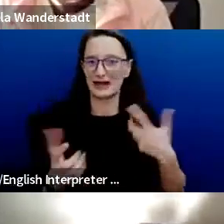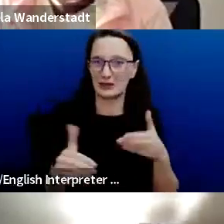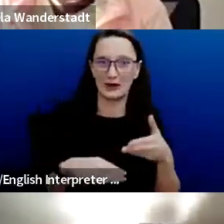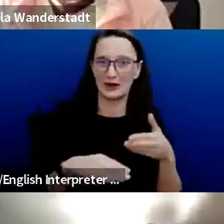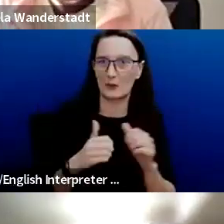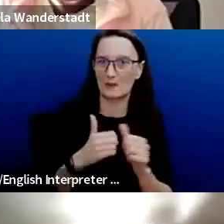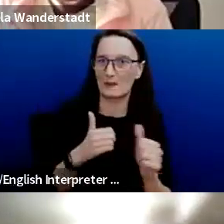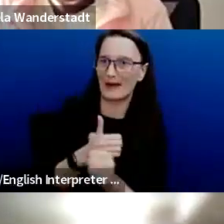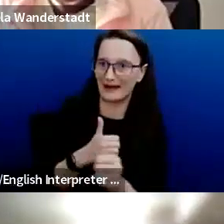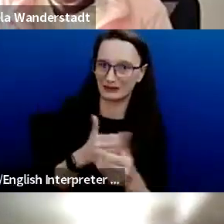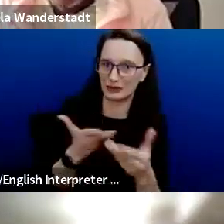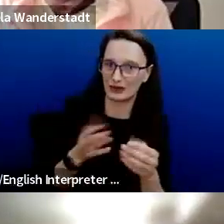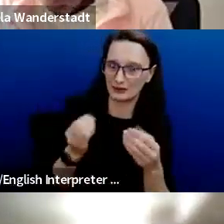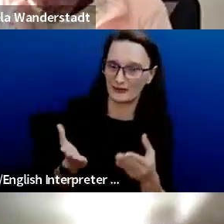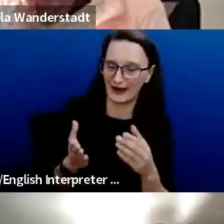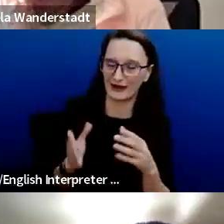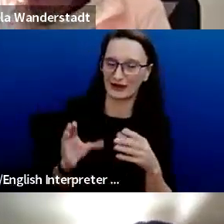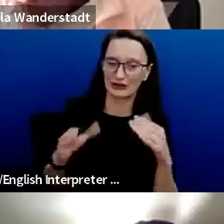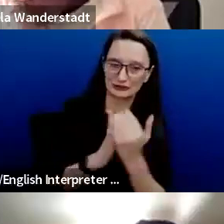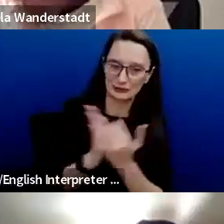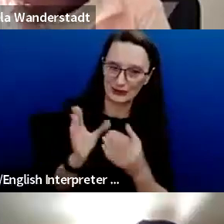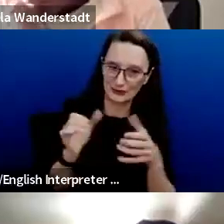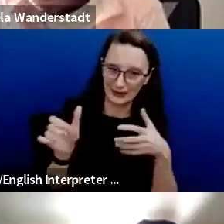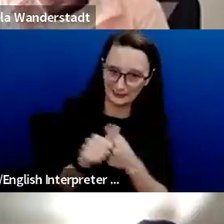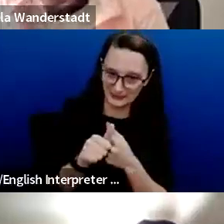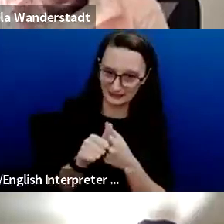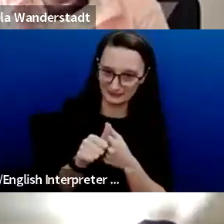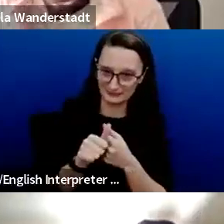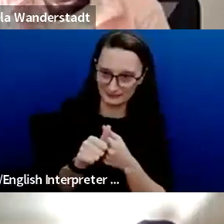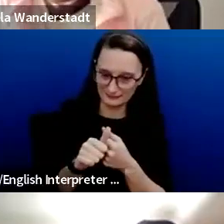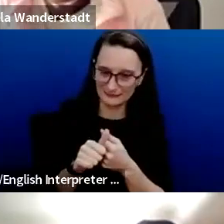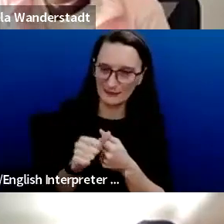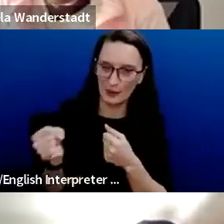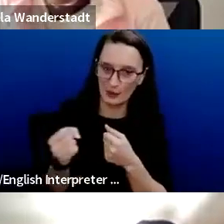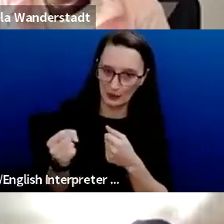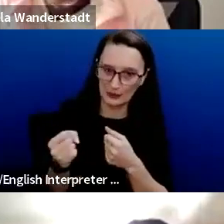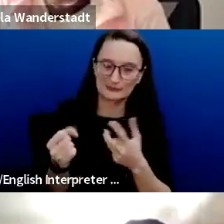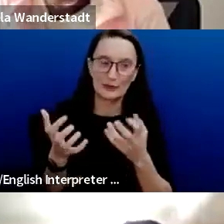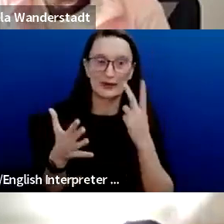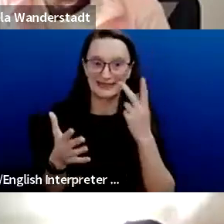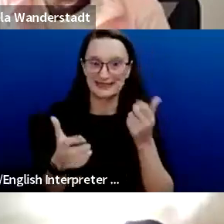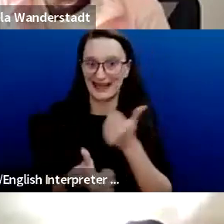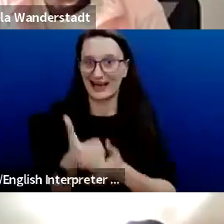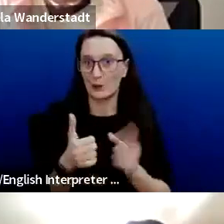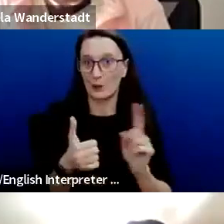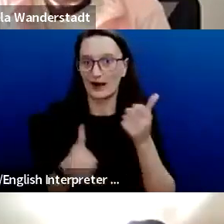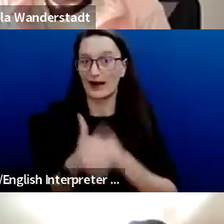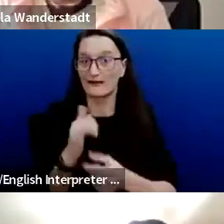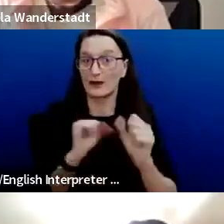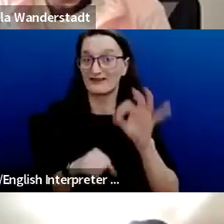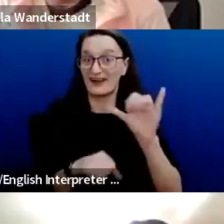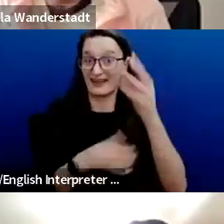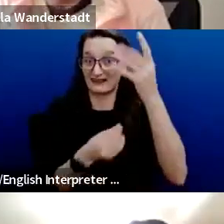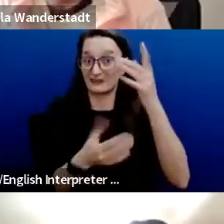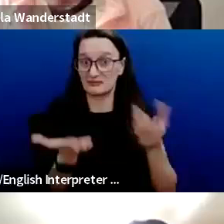service provider directory update and where everyone can at least find the information that they might need. Any questions that folks have?